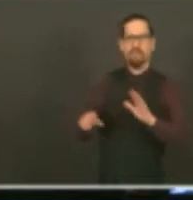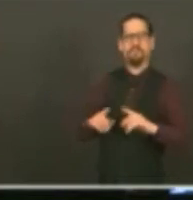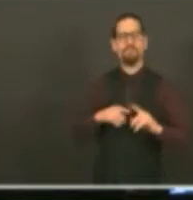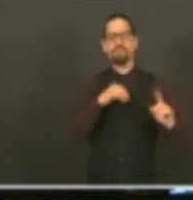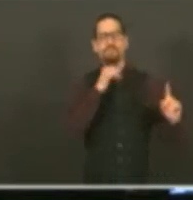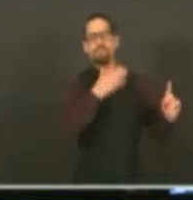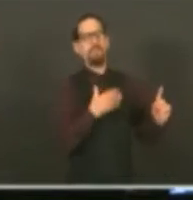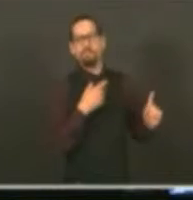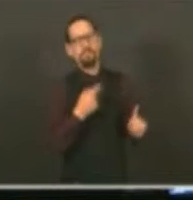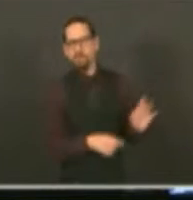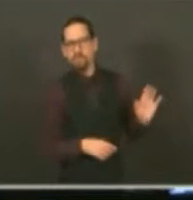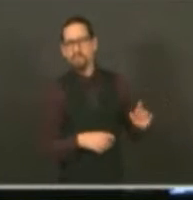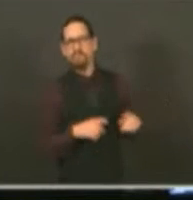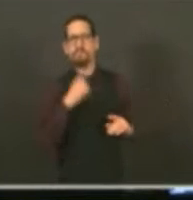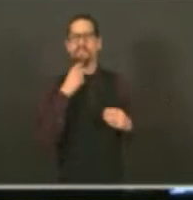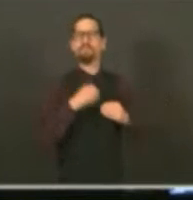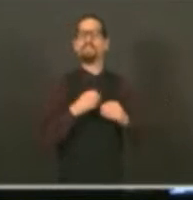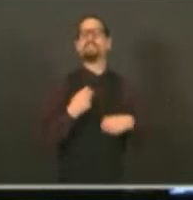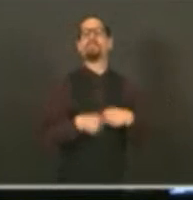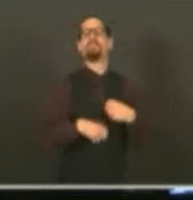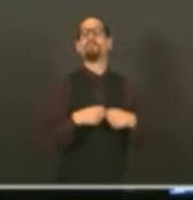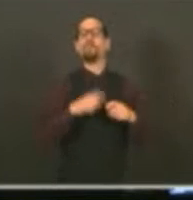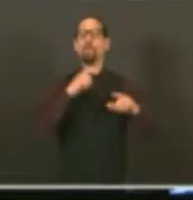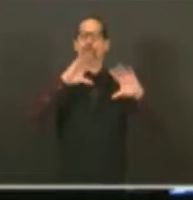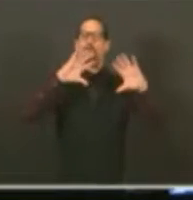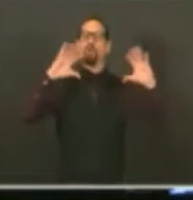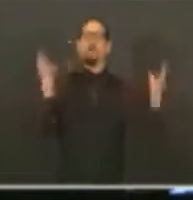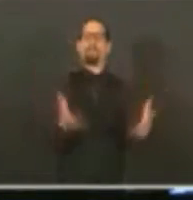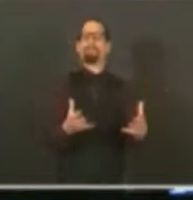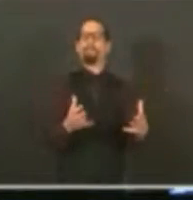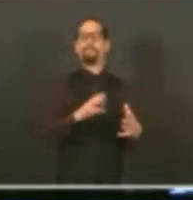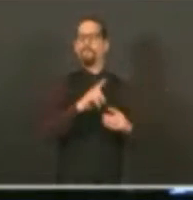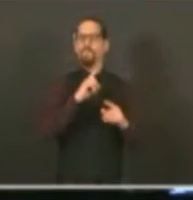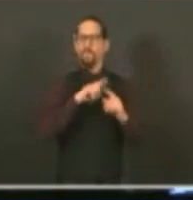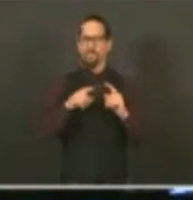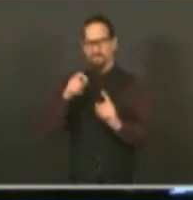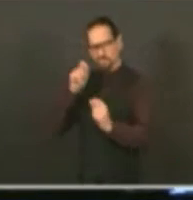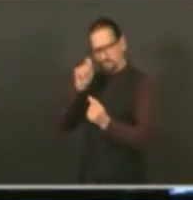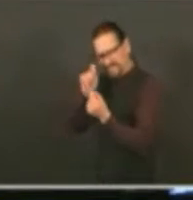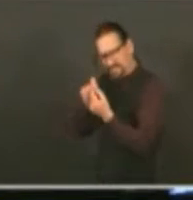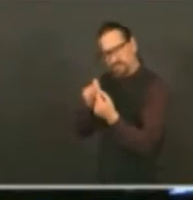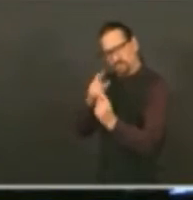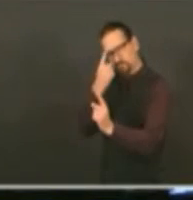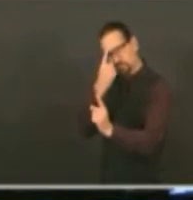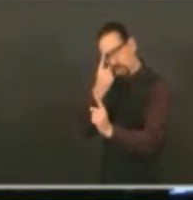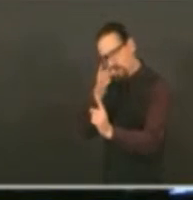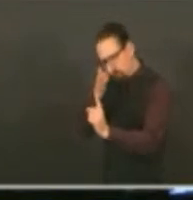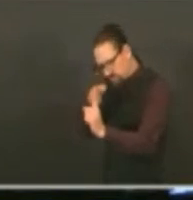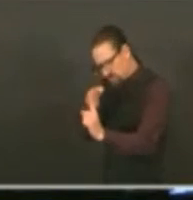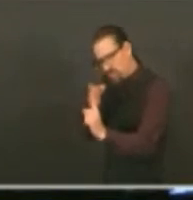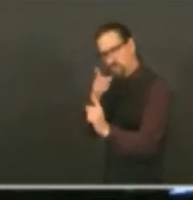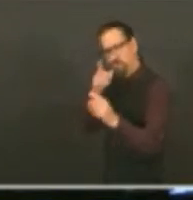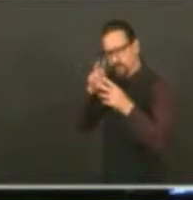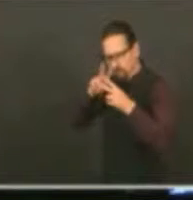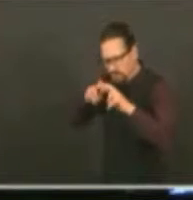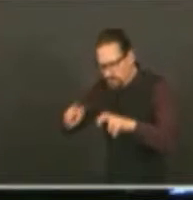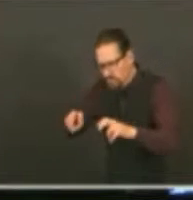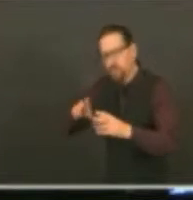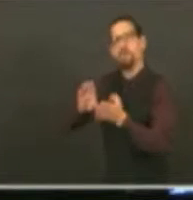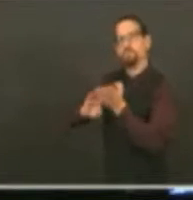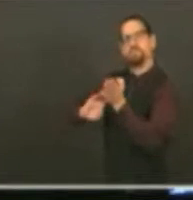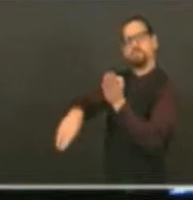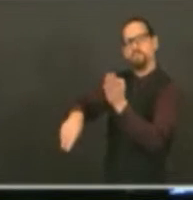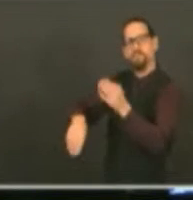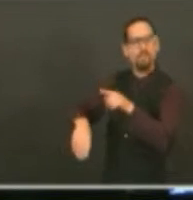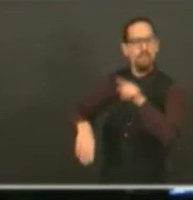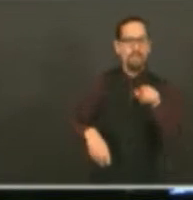thing is to look at this specific business and any other like it and say, you know what, maybe we should carve out an exception. They have 1,800